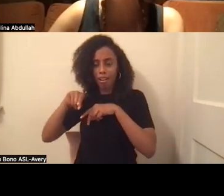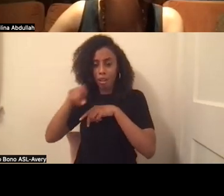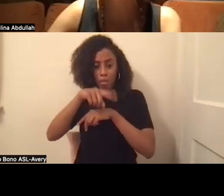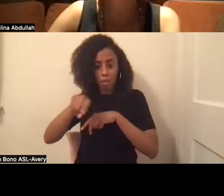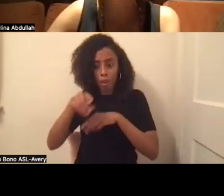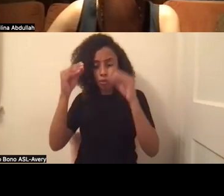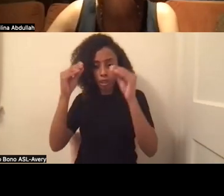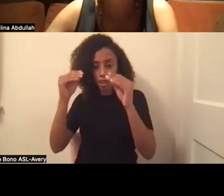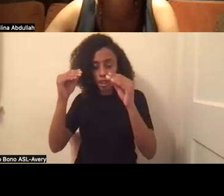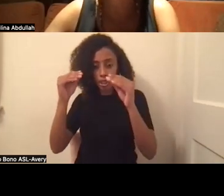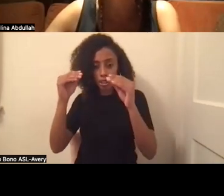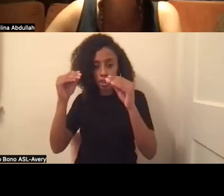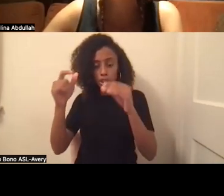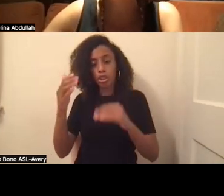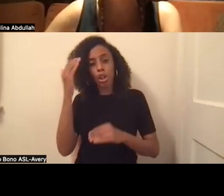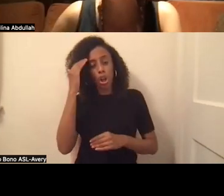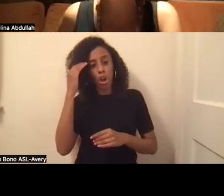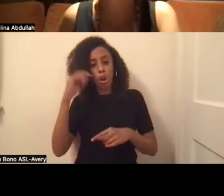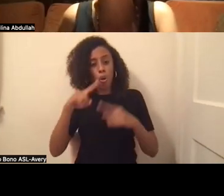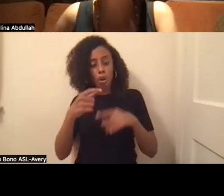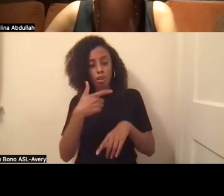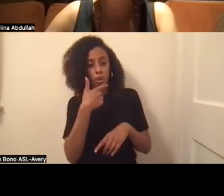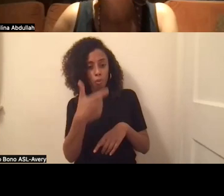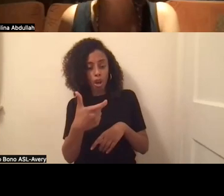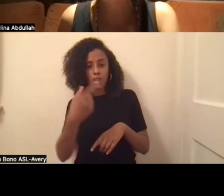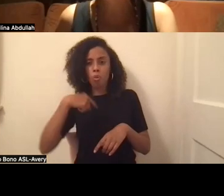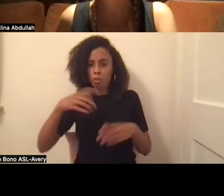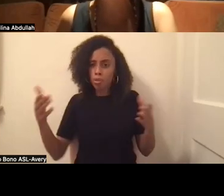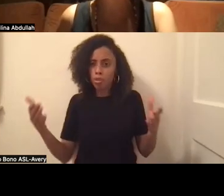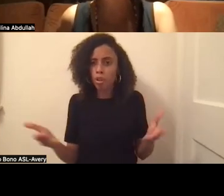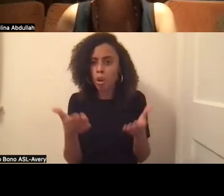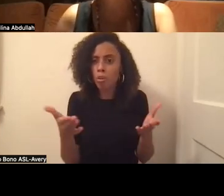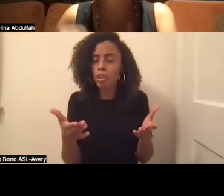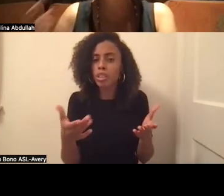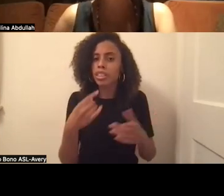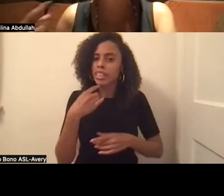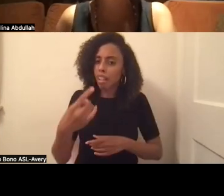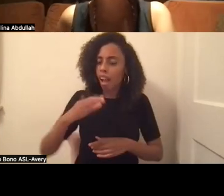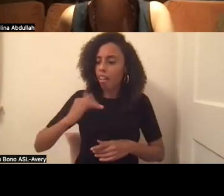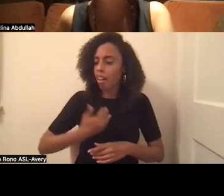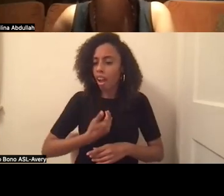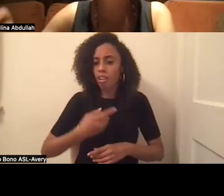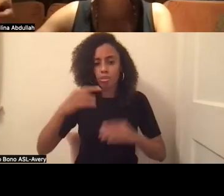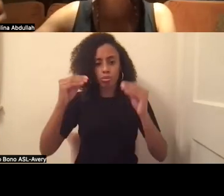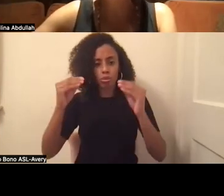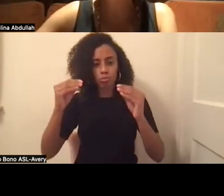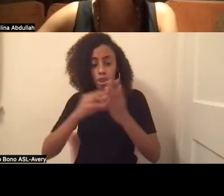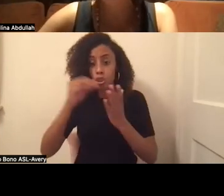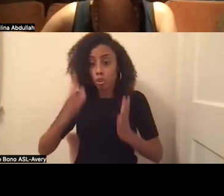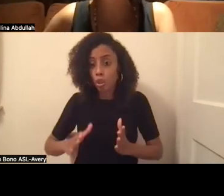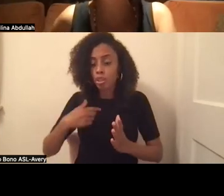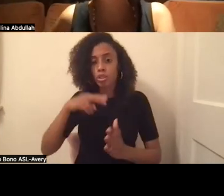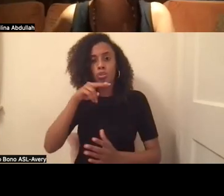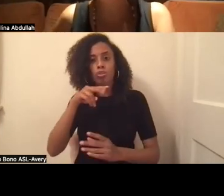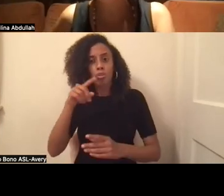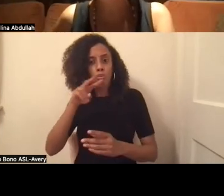you're watching, we've been encouraged to tell our students to watch debates, that this is civic participation. If you're